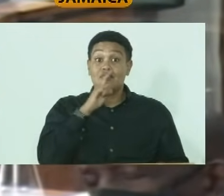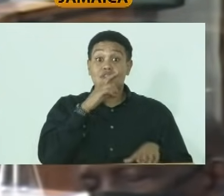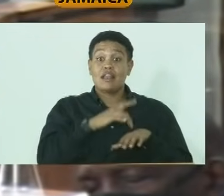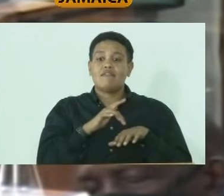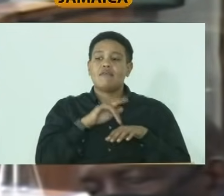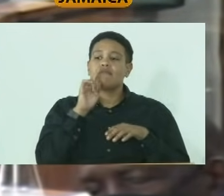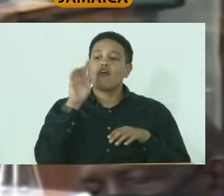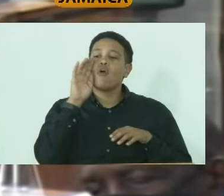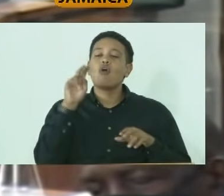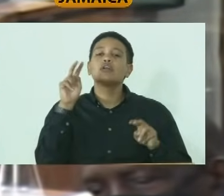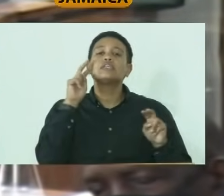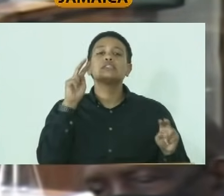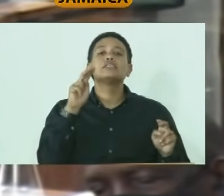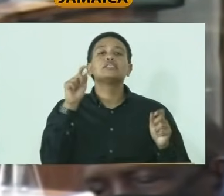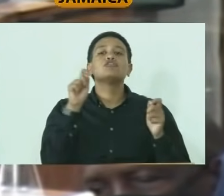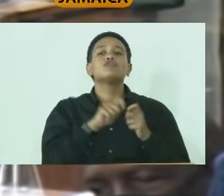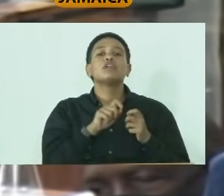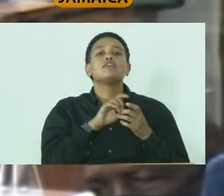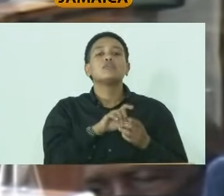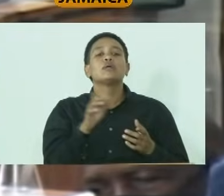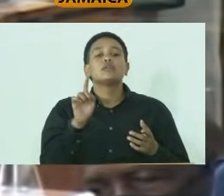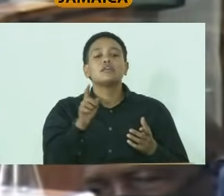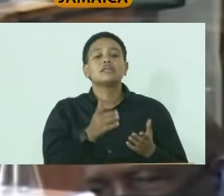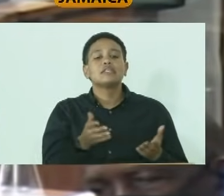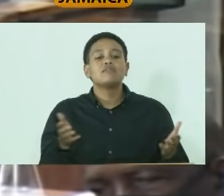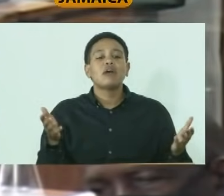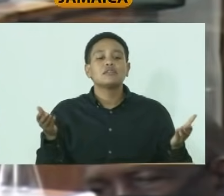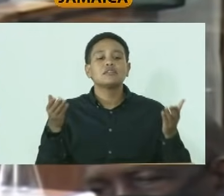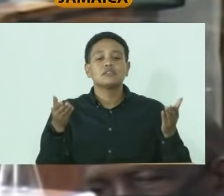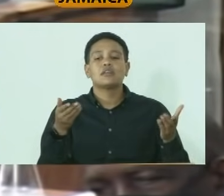of exactly where these devices would have gone.